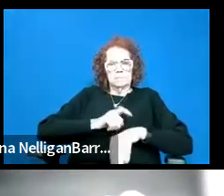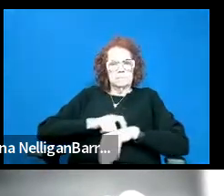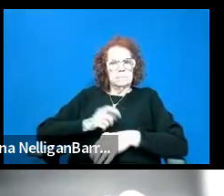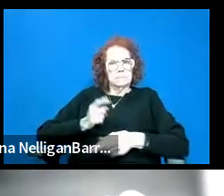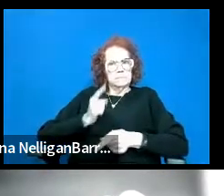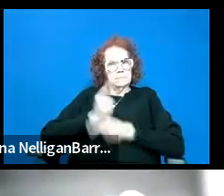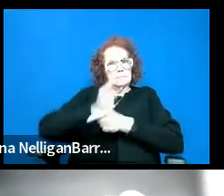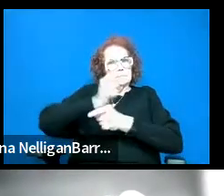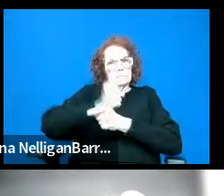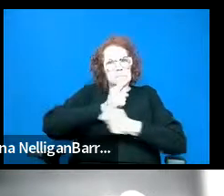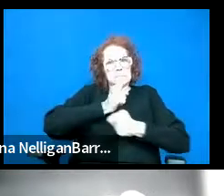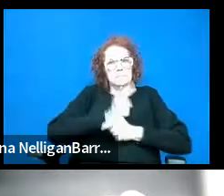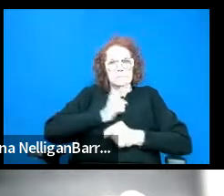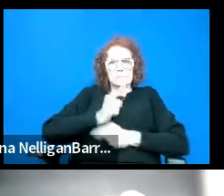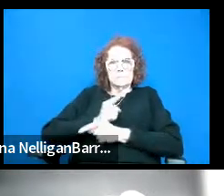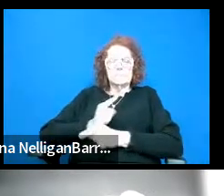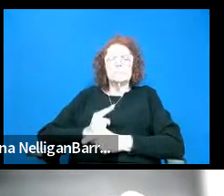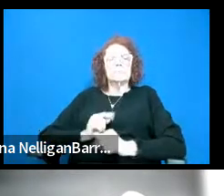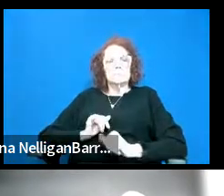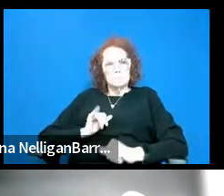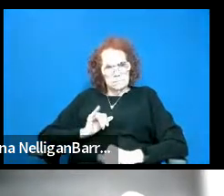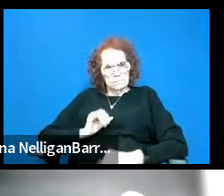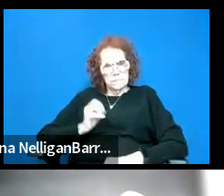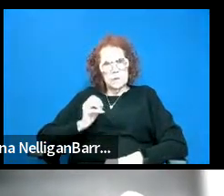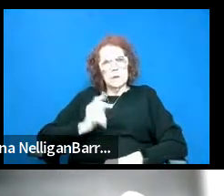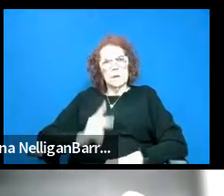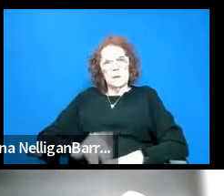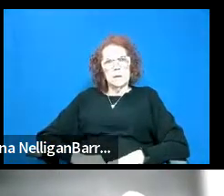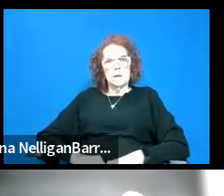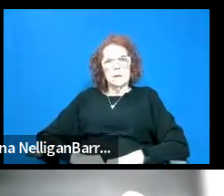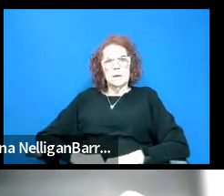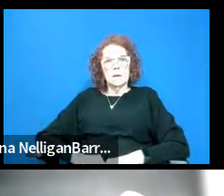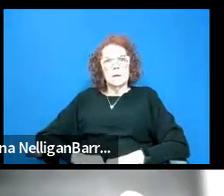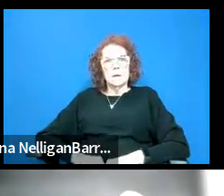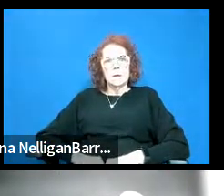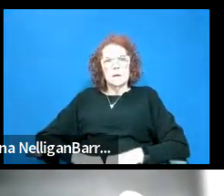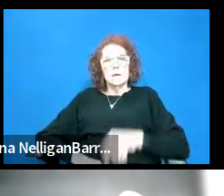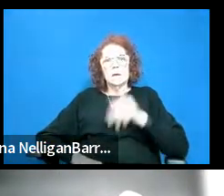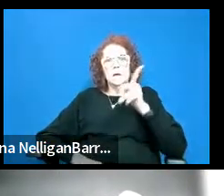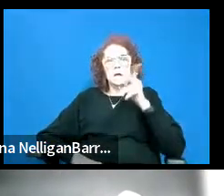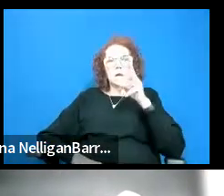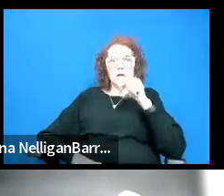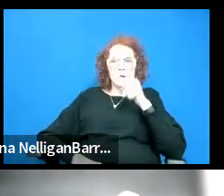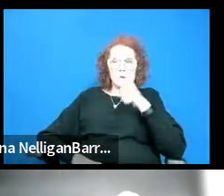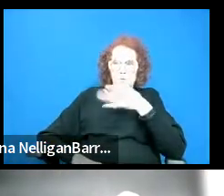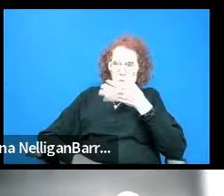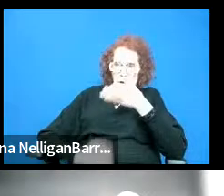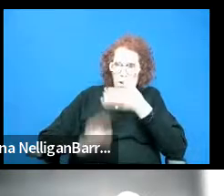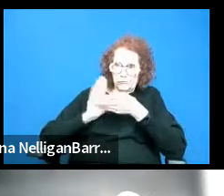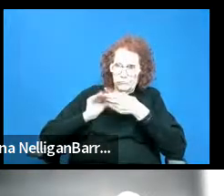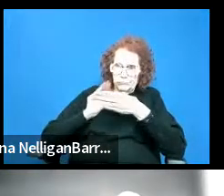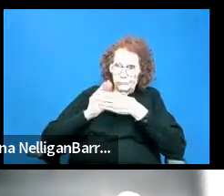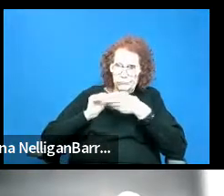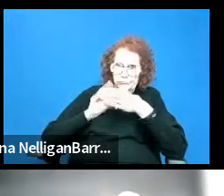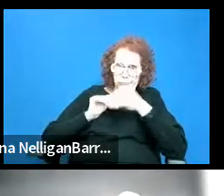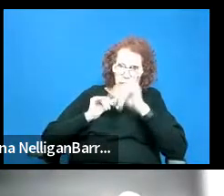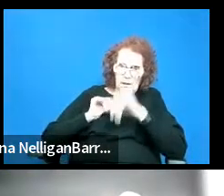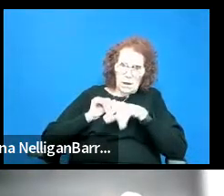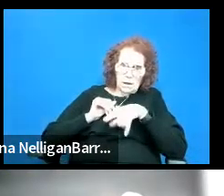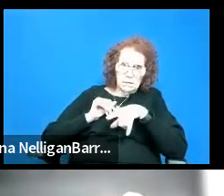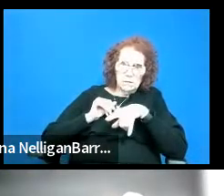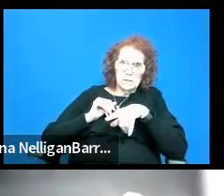Okay, Kurt, do you want to talk about that, or do you want me to talk about that? I know you want me to. Sure. I mean, there's a lot going on right now.